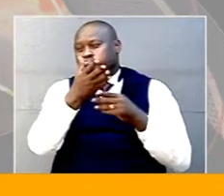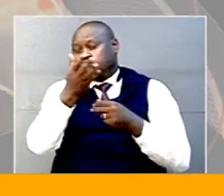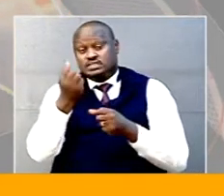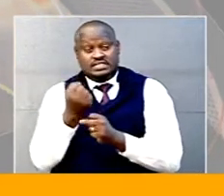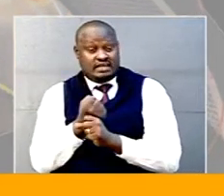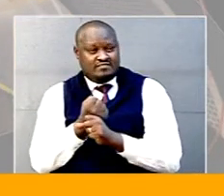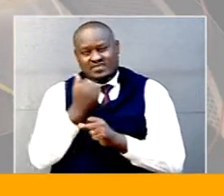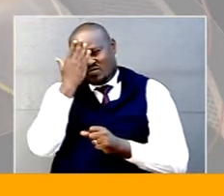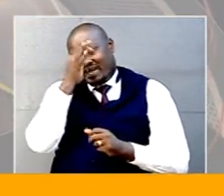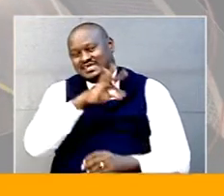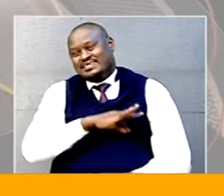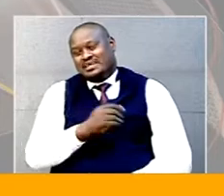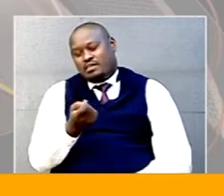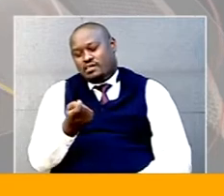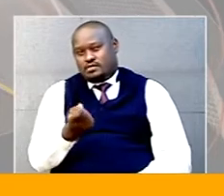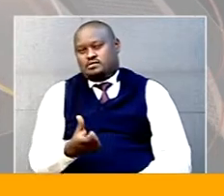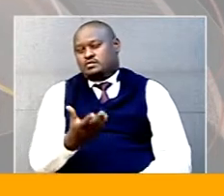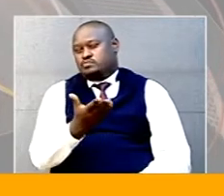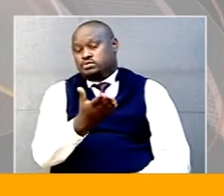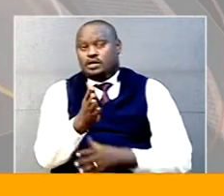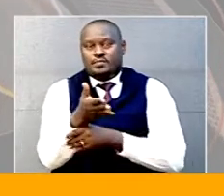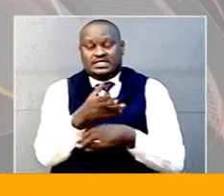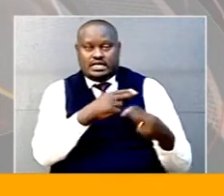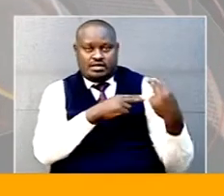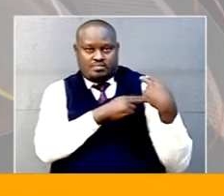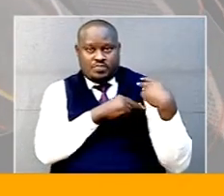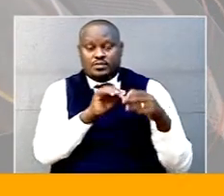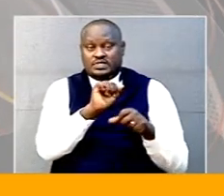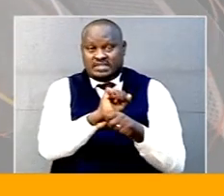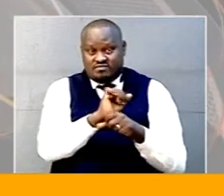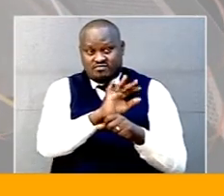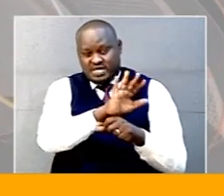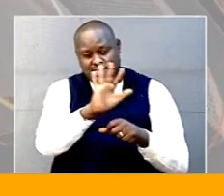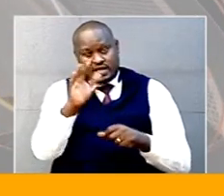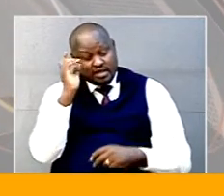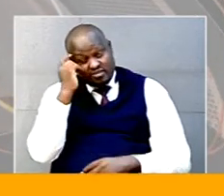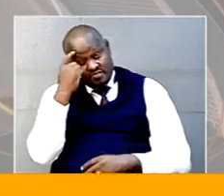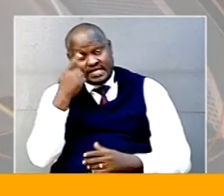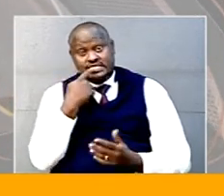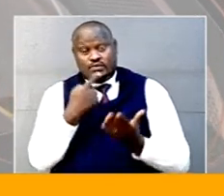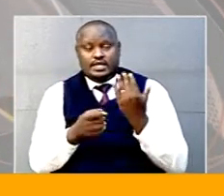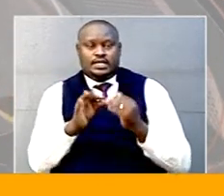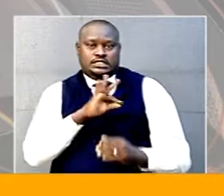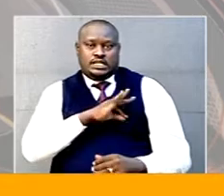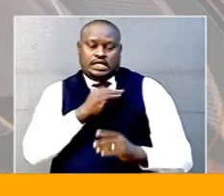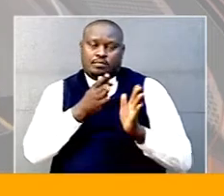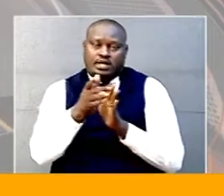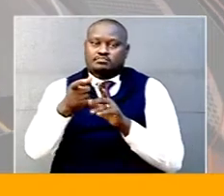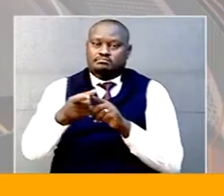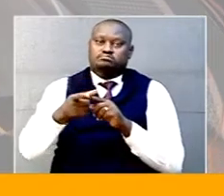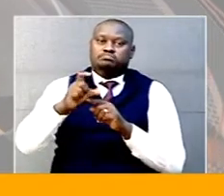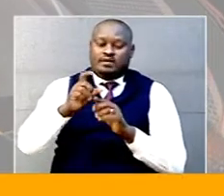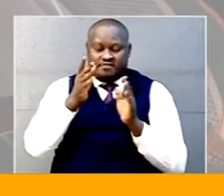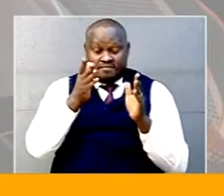over low pay. Minister for Public Service Muruli Mukasa says salaries of public servants will be enhanced in a